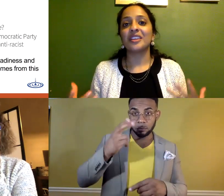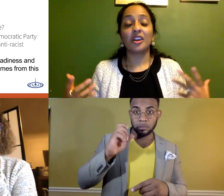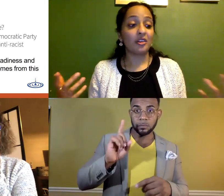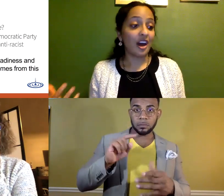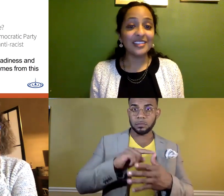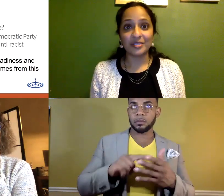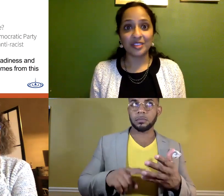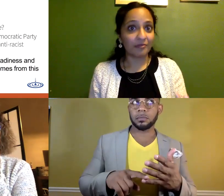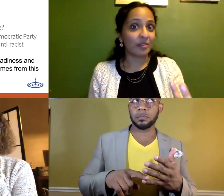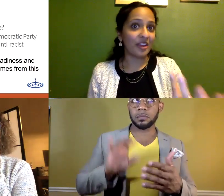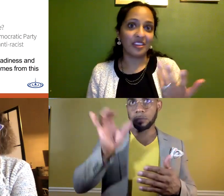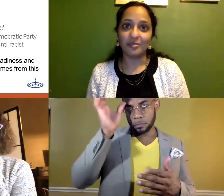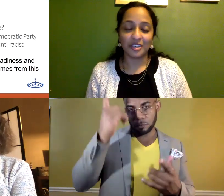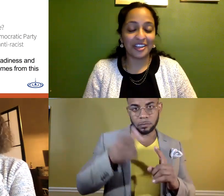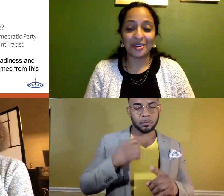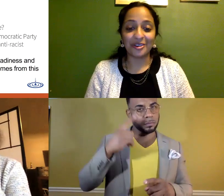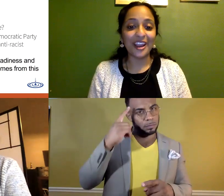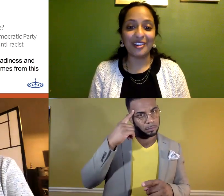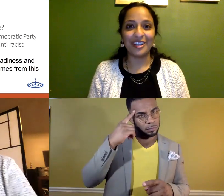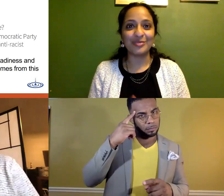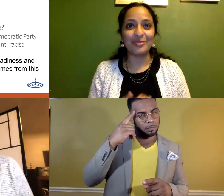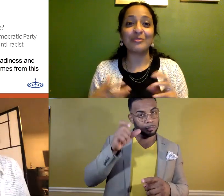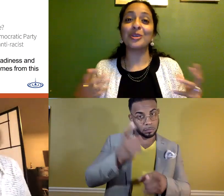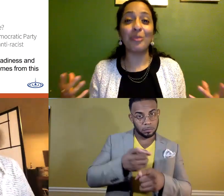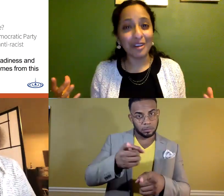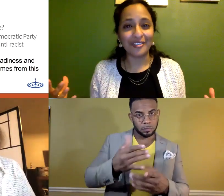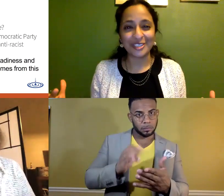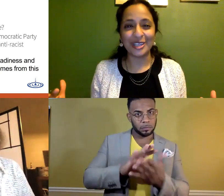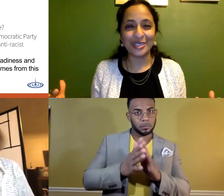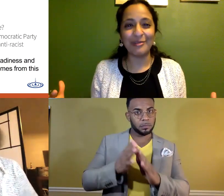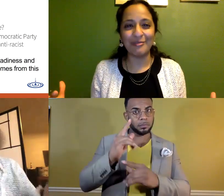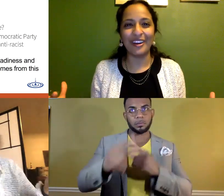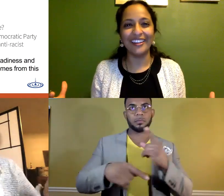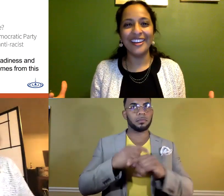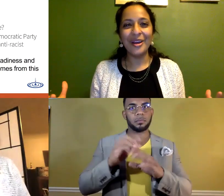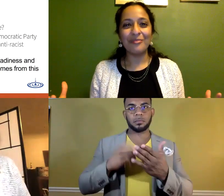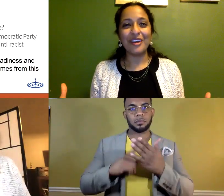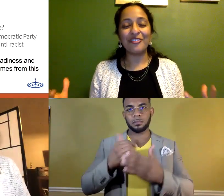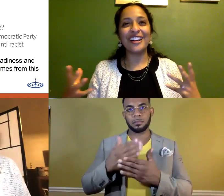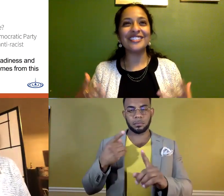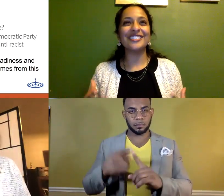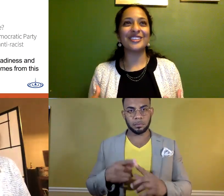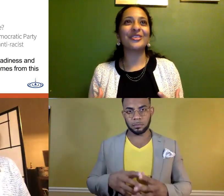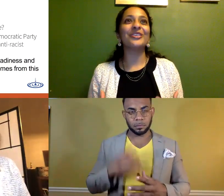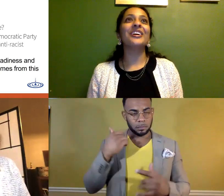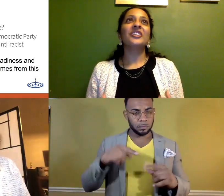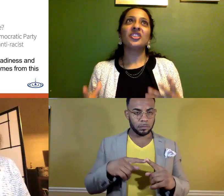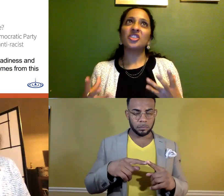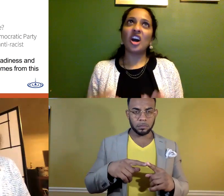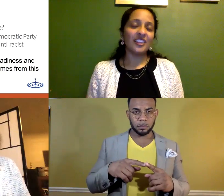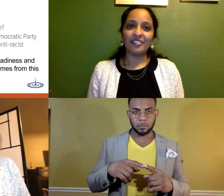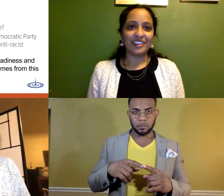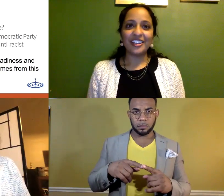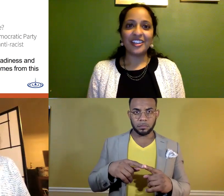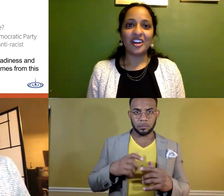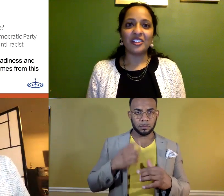these concepts came from, I think, Katrina, you're right? This becomes a global conversation at some point. It does. But for us to just